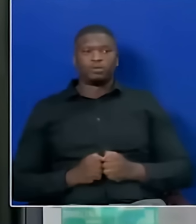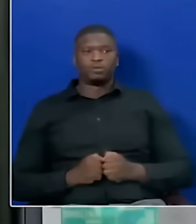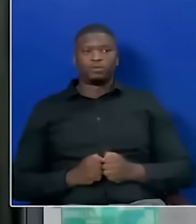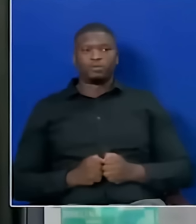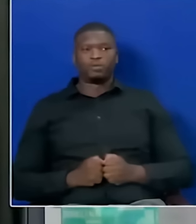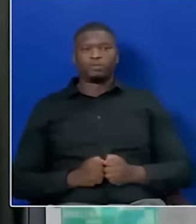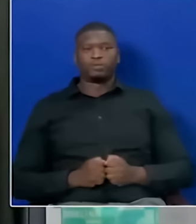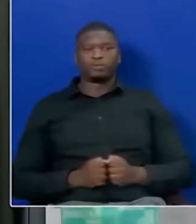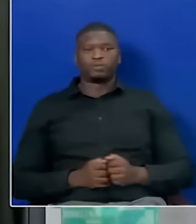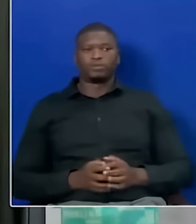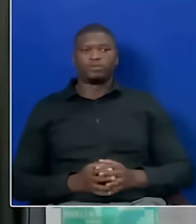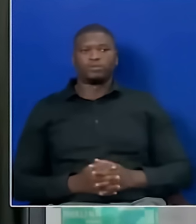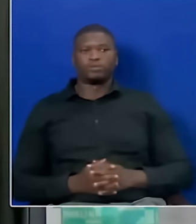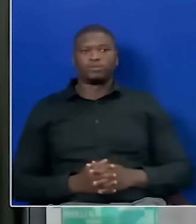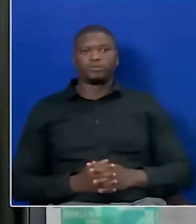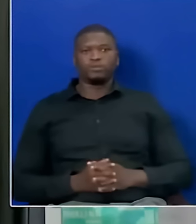It will be